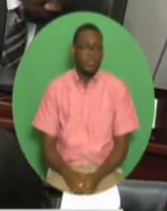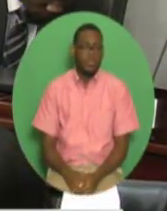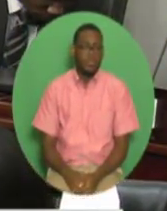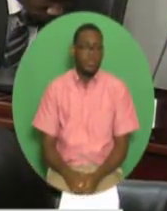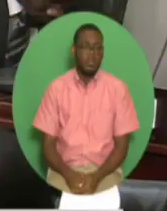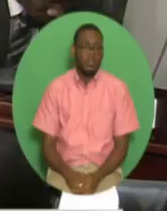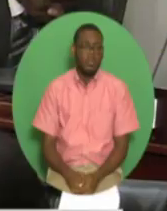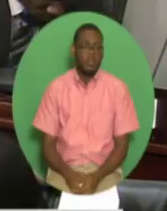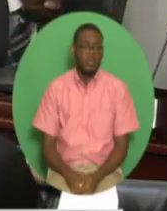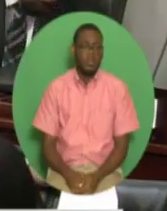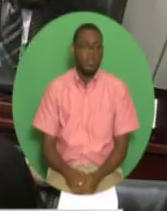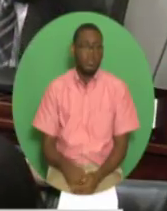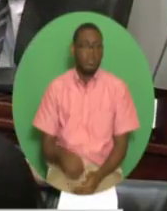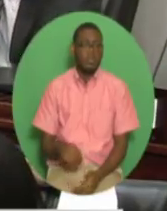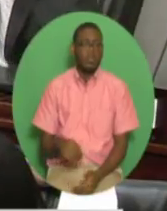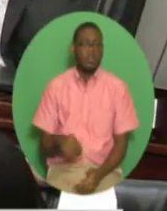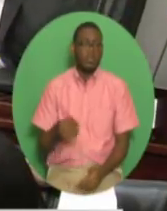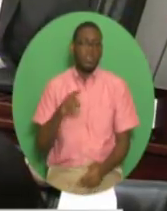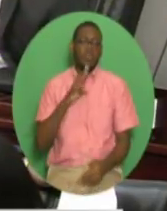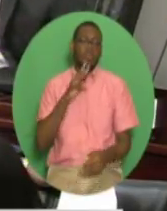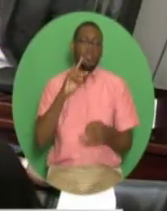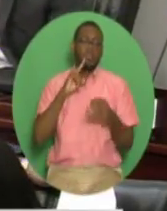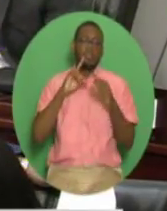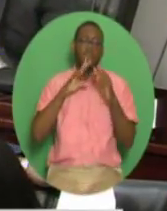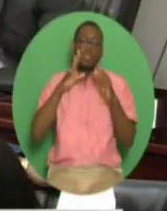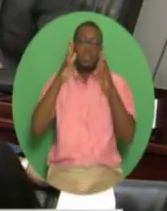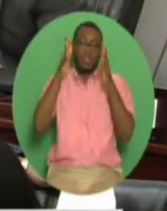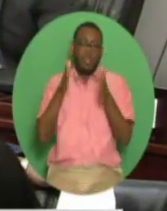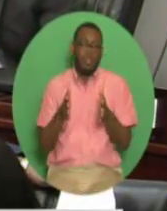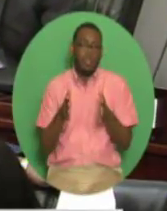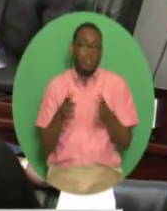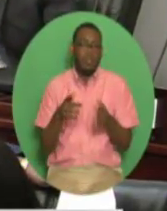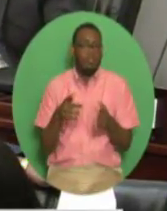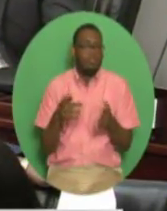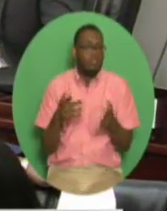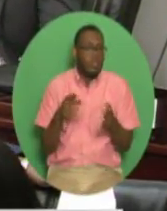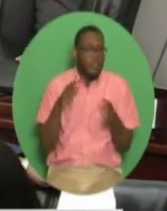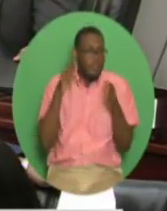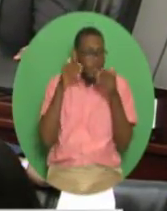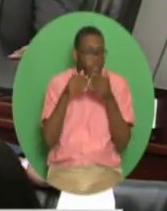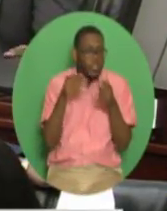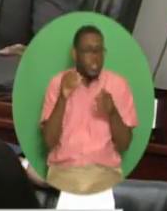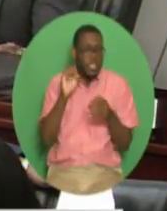Madam Speaker, with respect to our SEA exam,